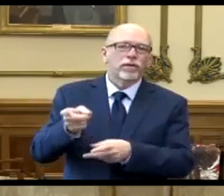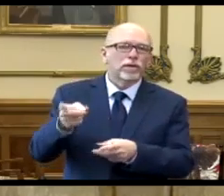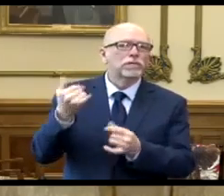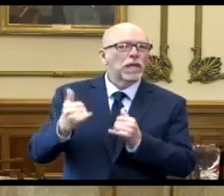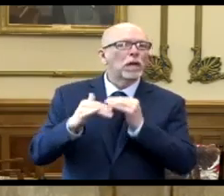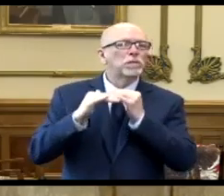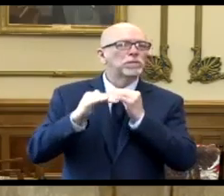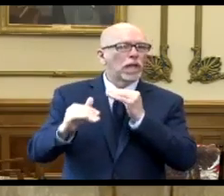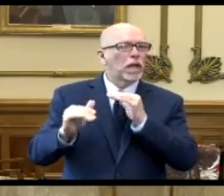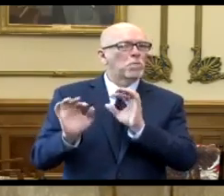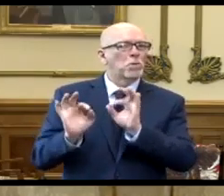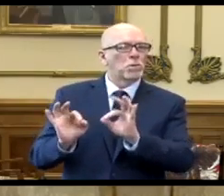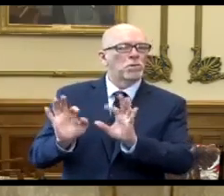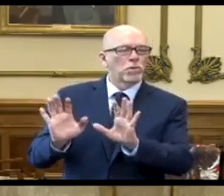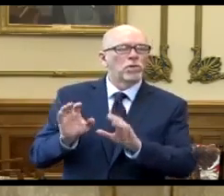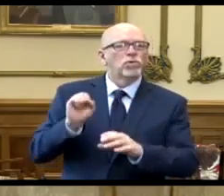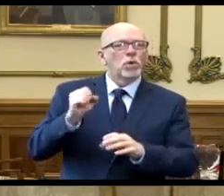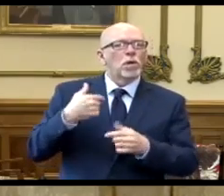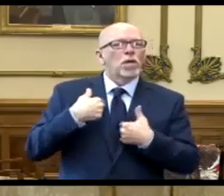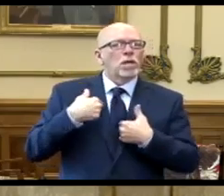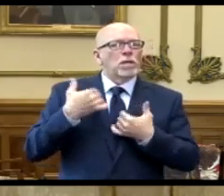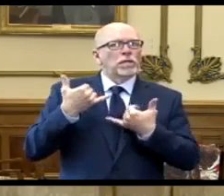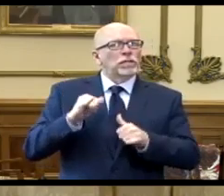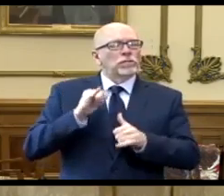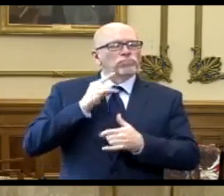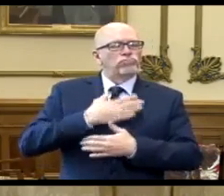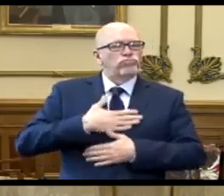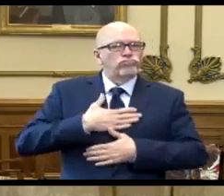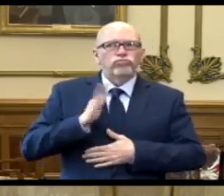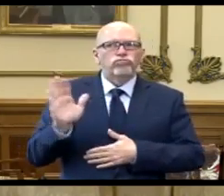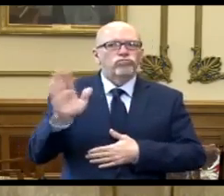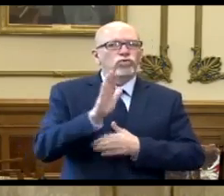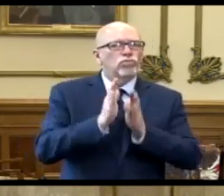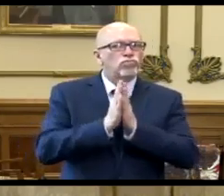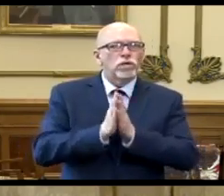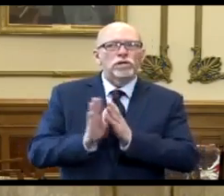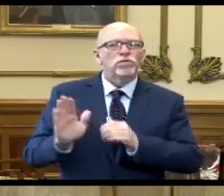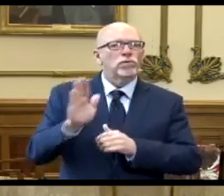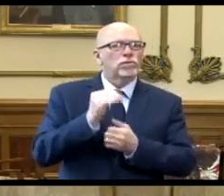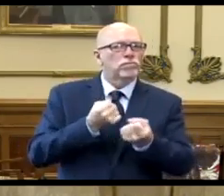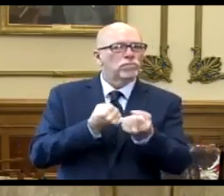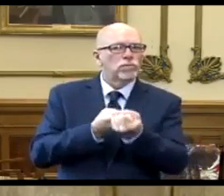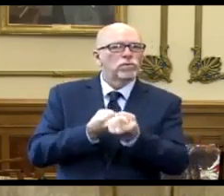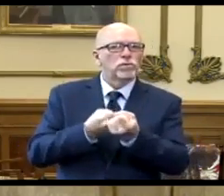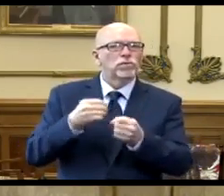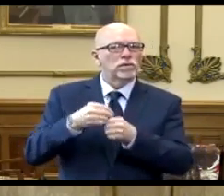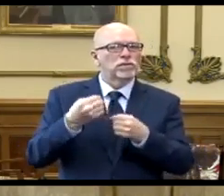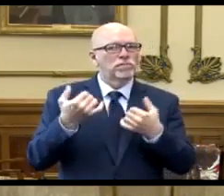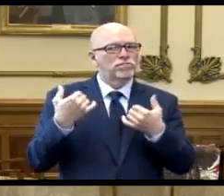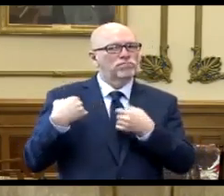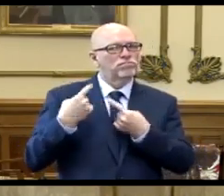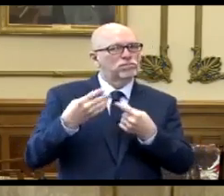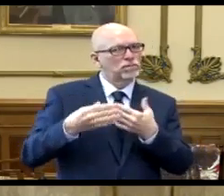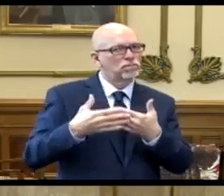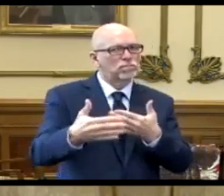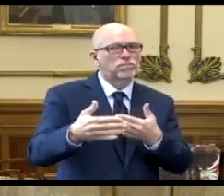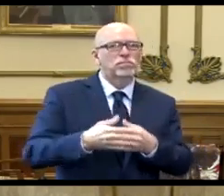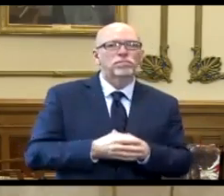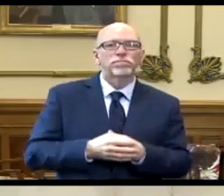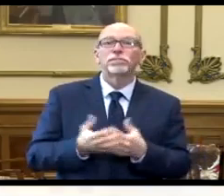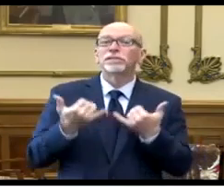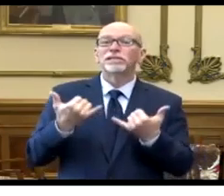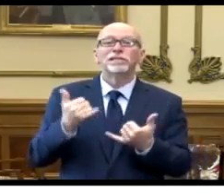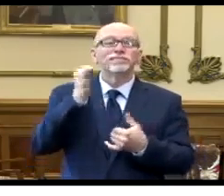stable at this point in time. So I continue to appreciate your prayers and your support in the coming days. Today, from a